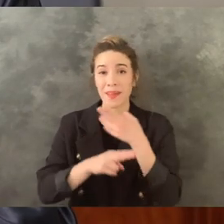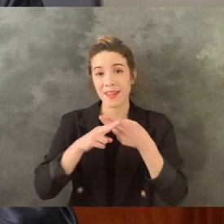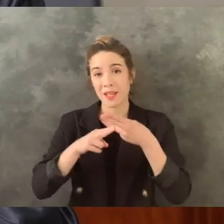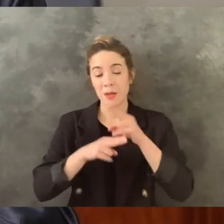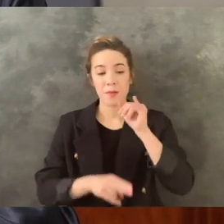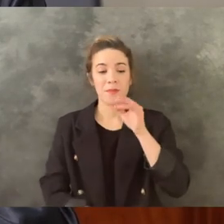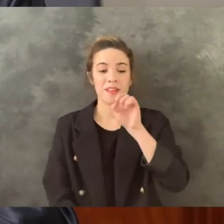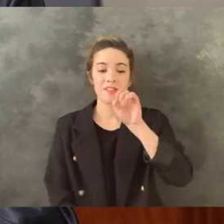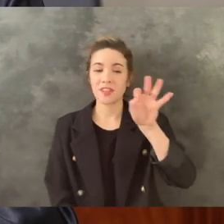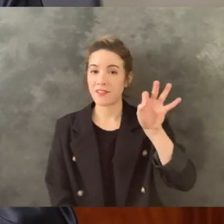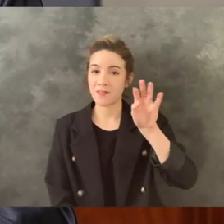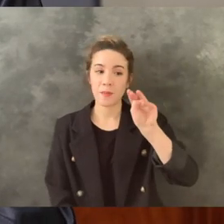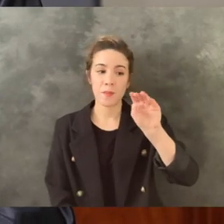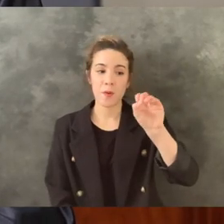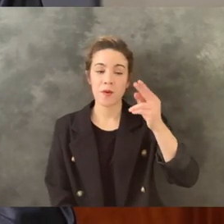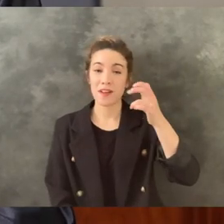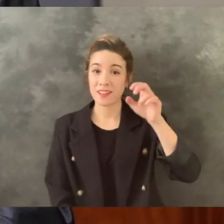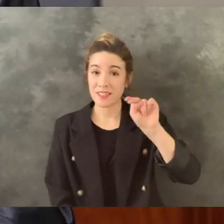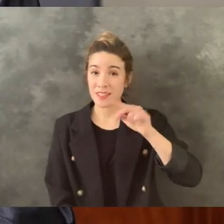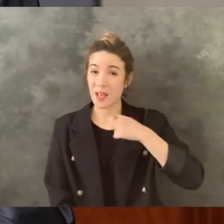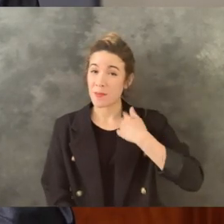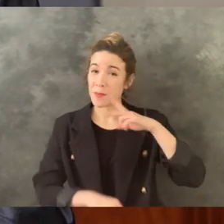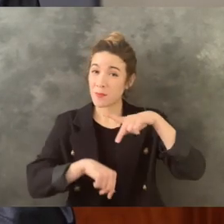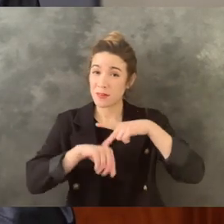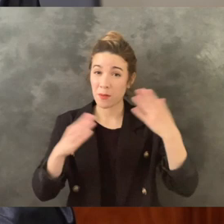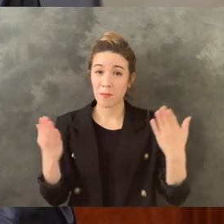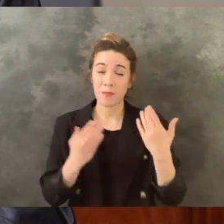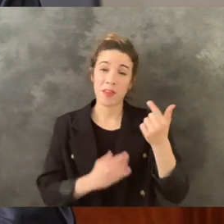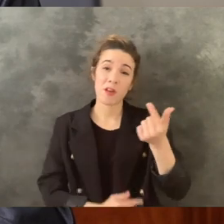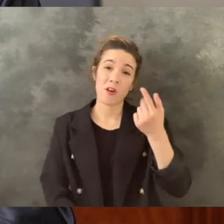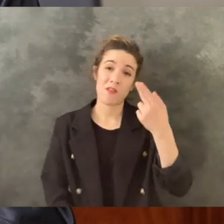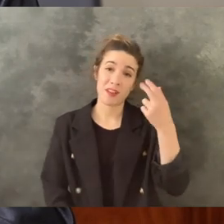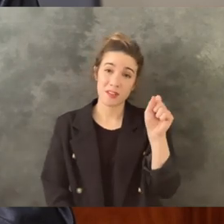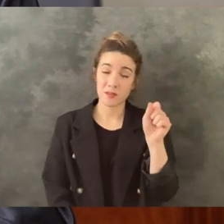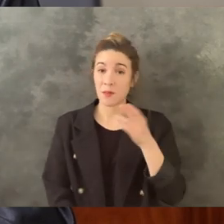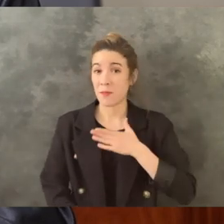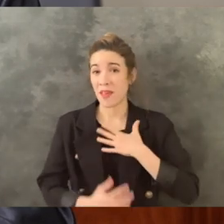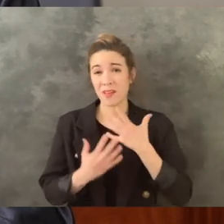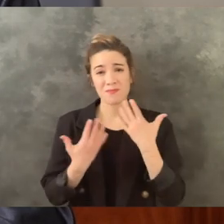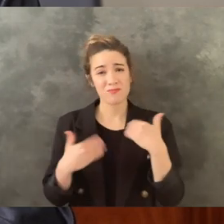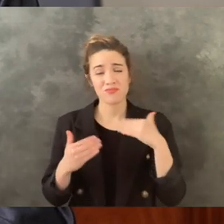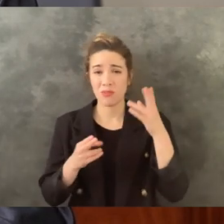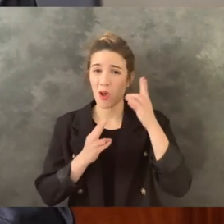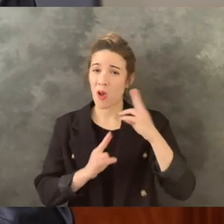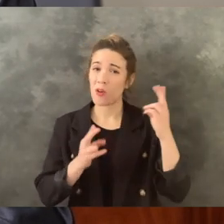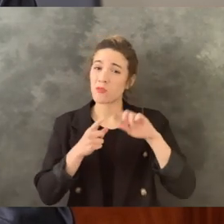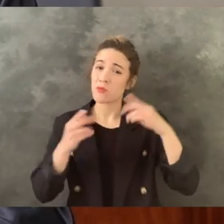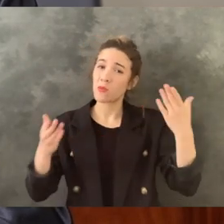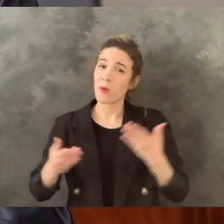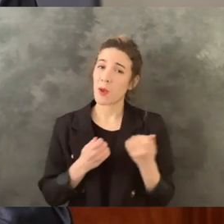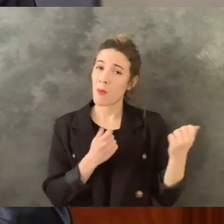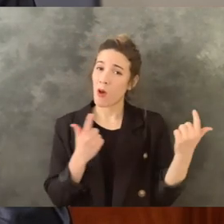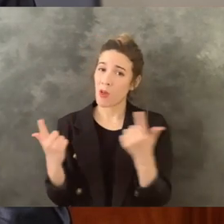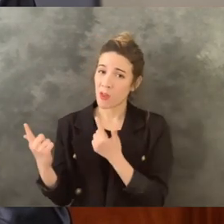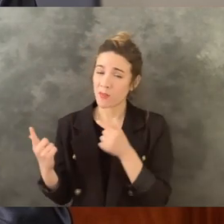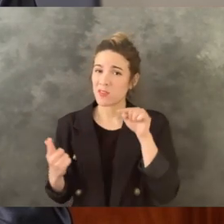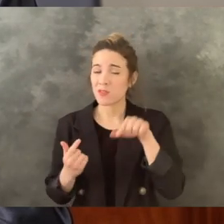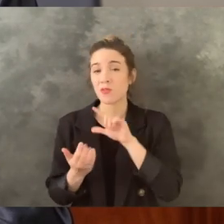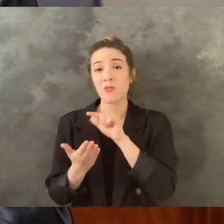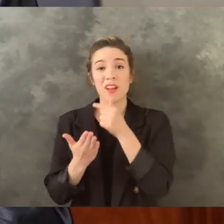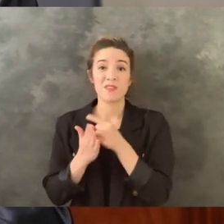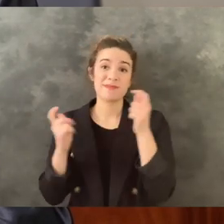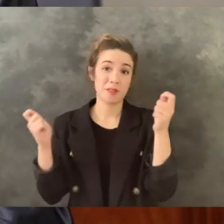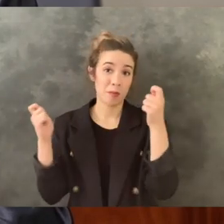My name is Jeff Morgenstein, and I'm the principal at Gulf High School, and it's my privilege to welcome all of you to the Gulf High School